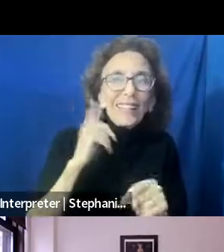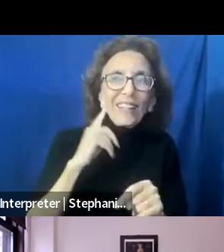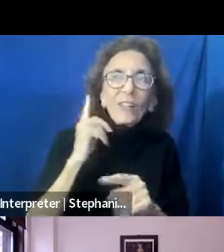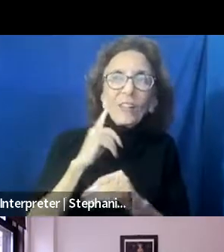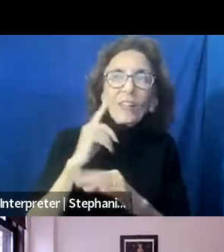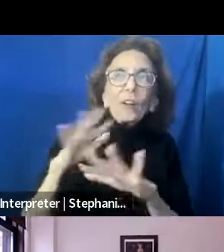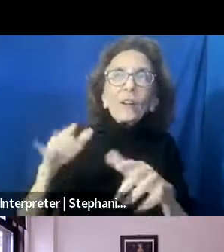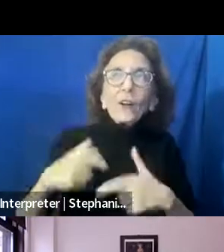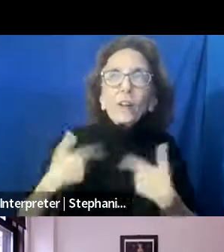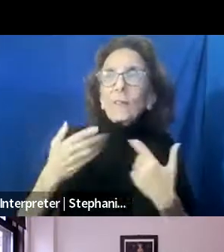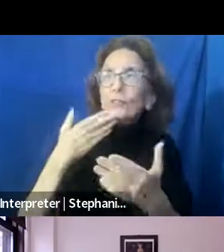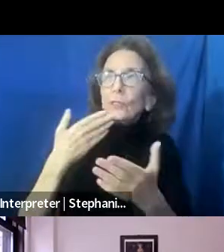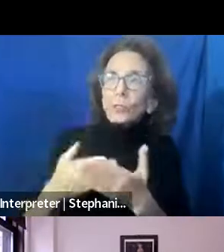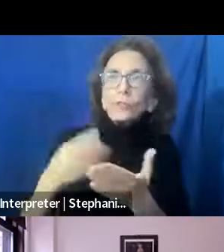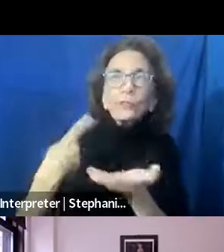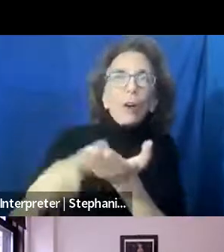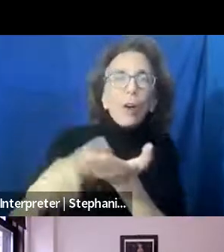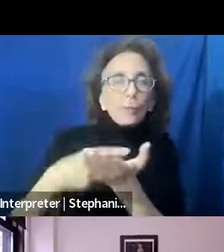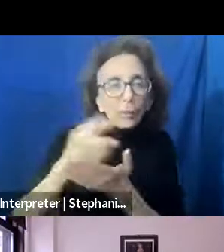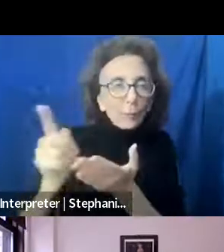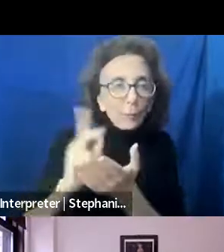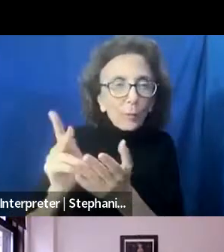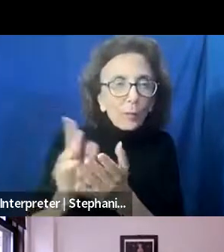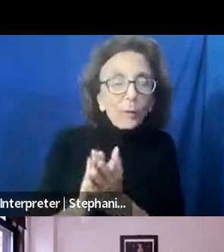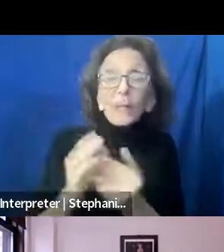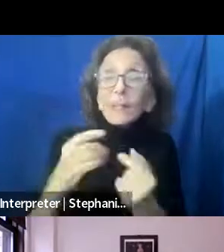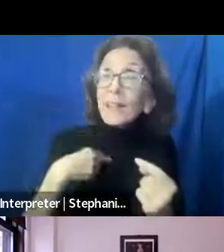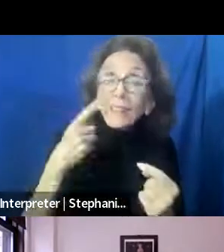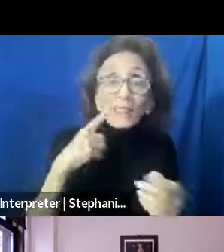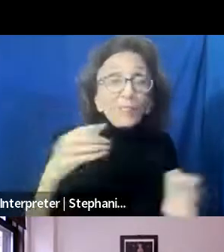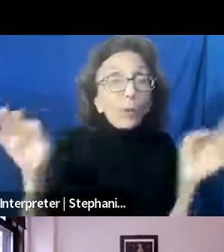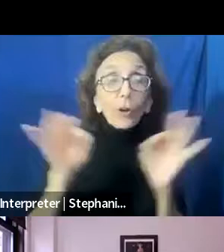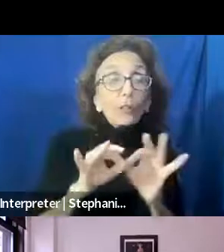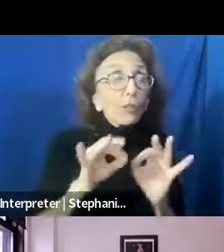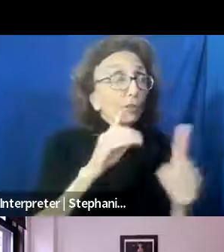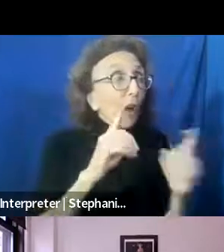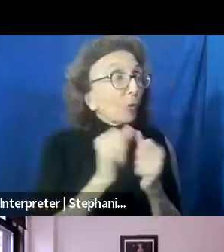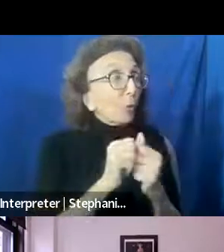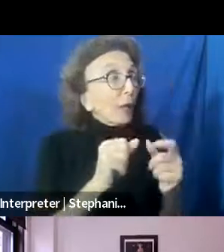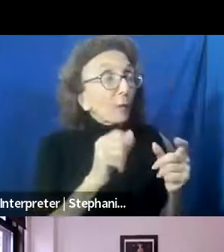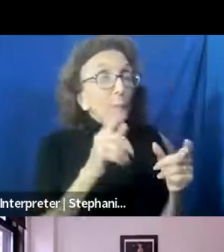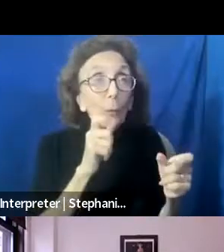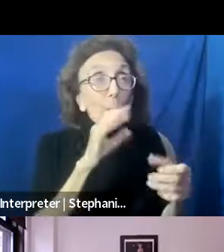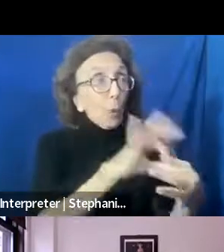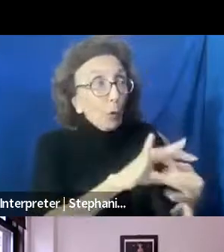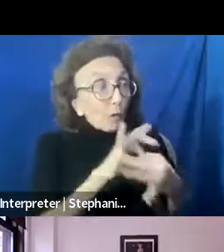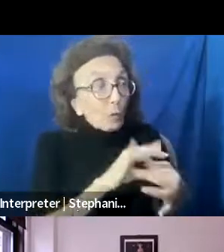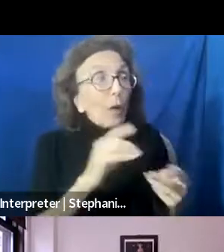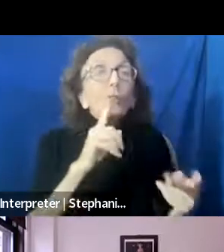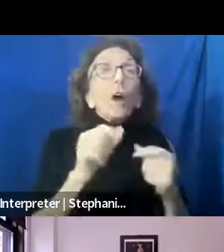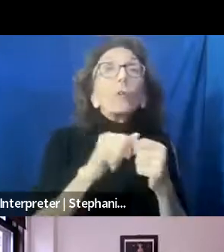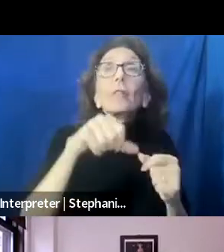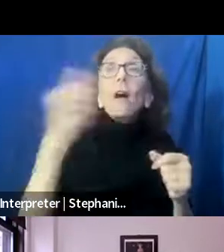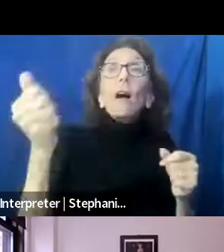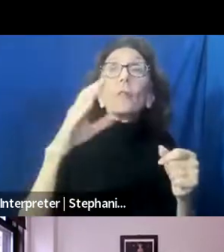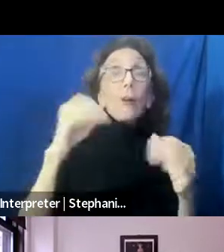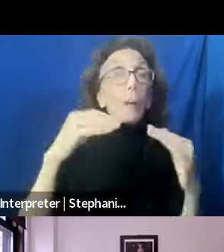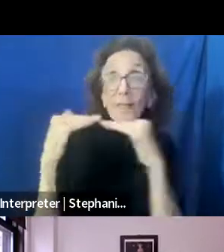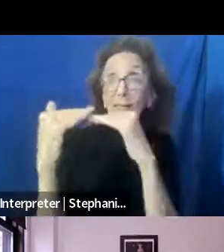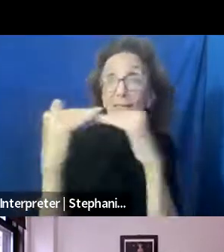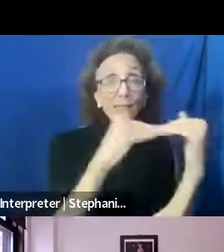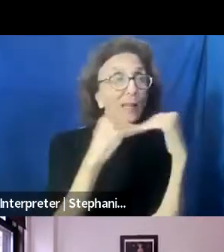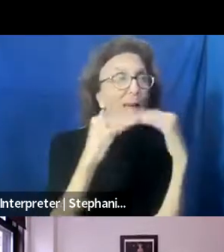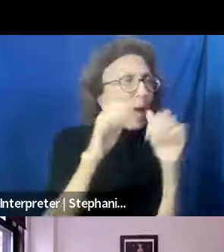agree with what you all are saying, that talking to the people that you're working with, talking to your colleagues about how